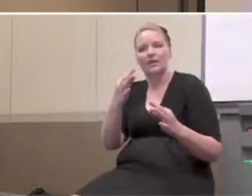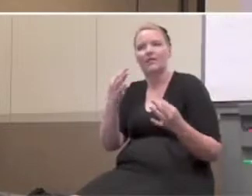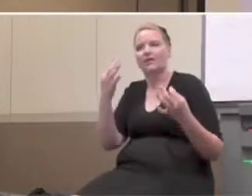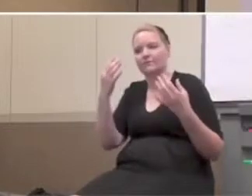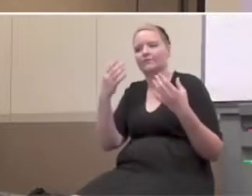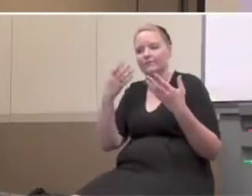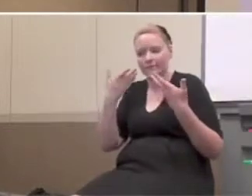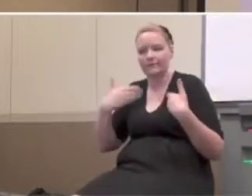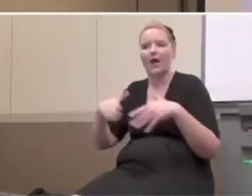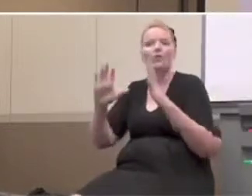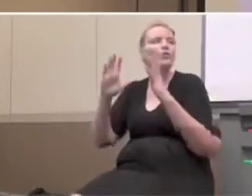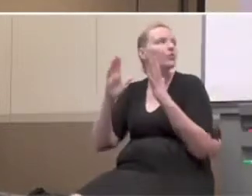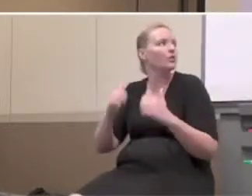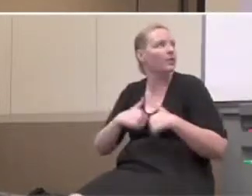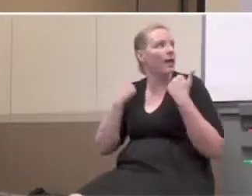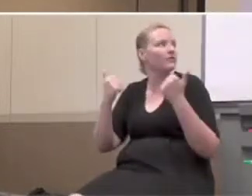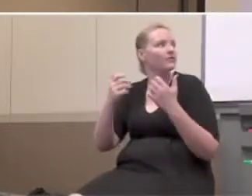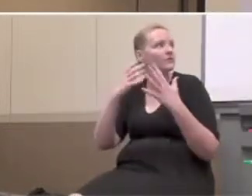consequences.